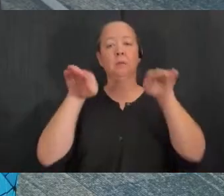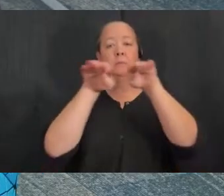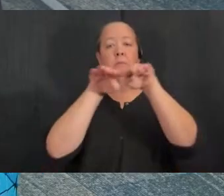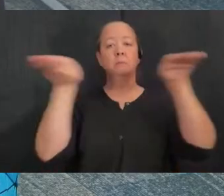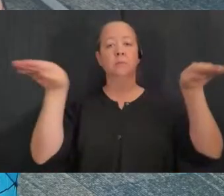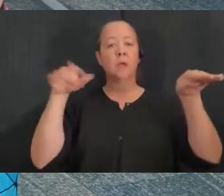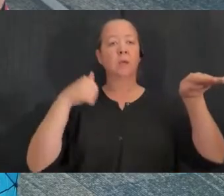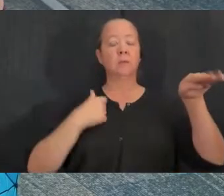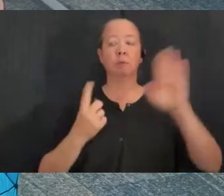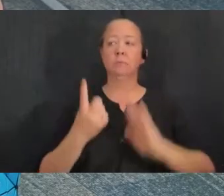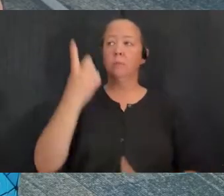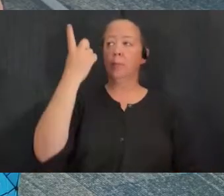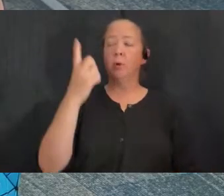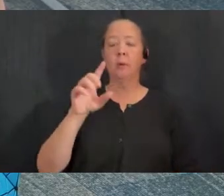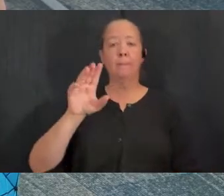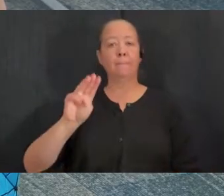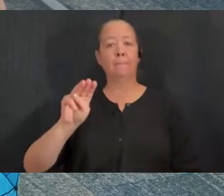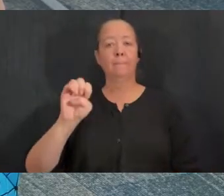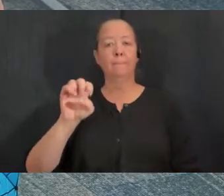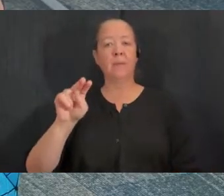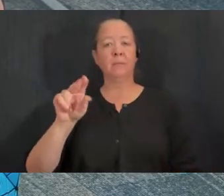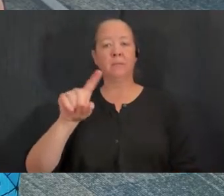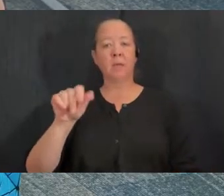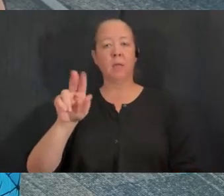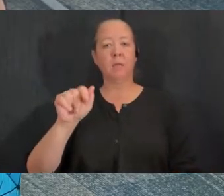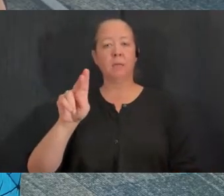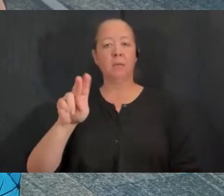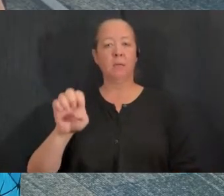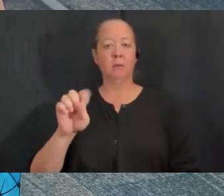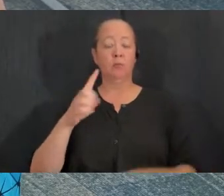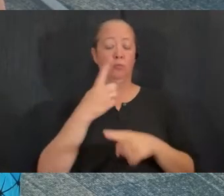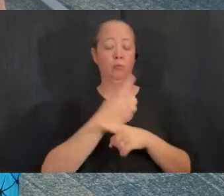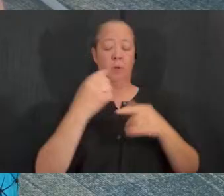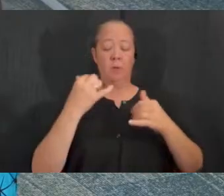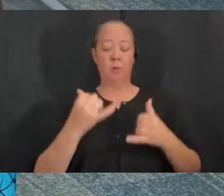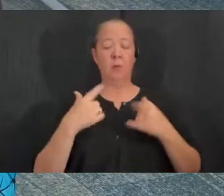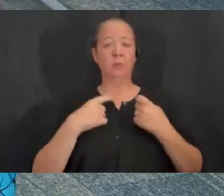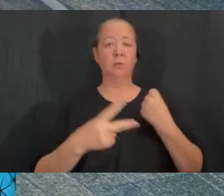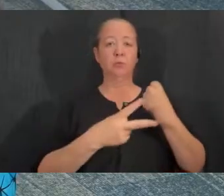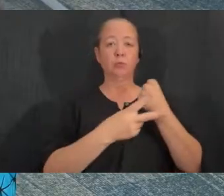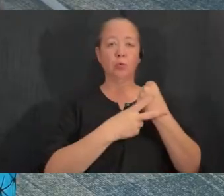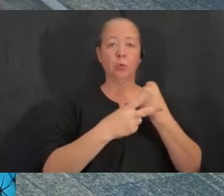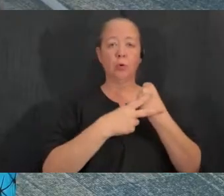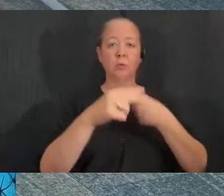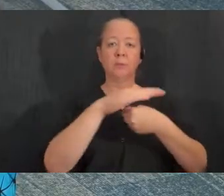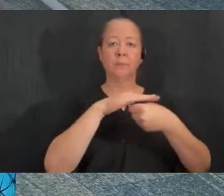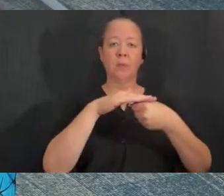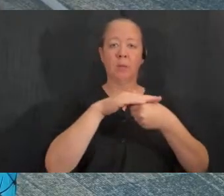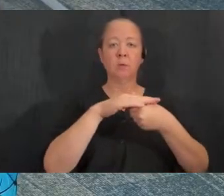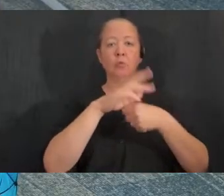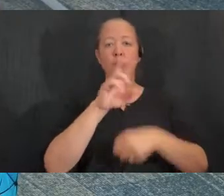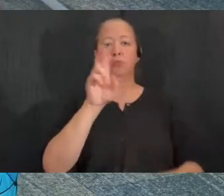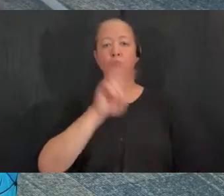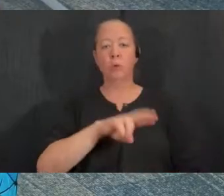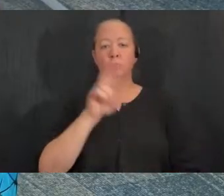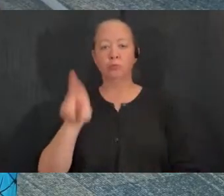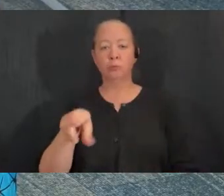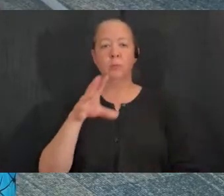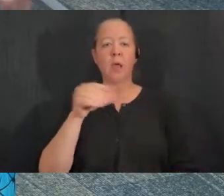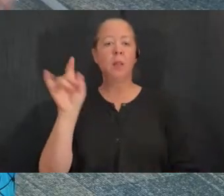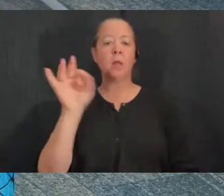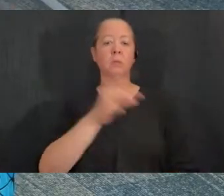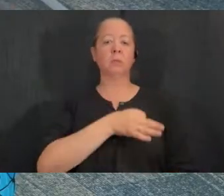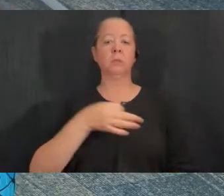mezzanine, and in that mezzanine right now, there is currently storage space, restrooms, and like a crew room. I am going